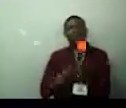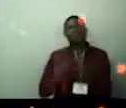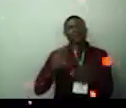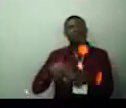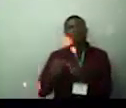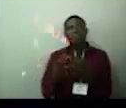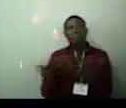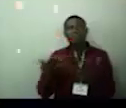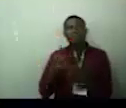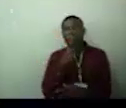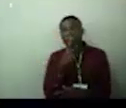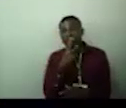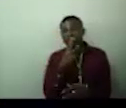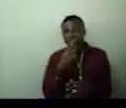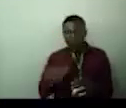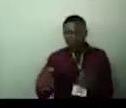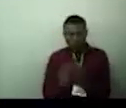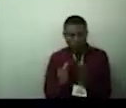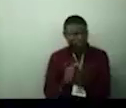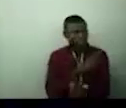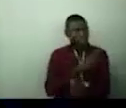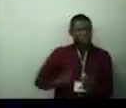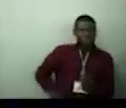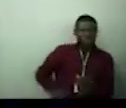who sit by many waters with the kings of the earth.